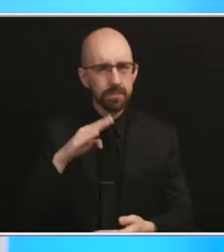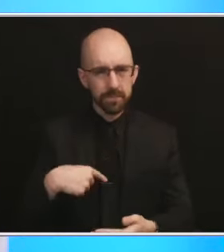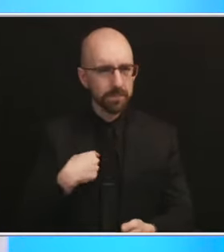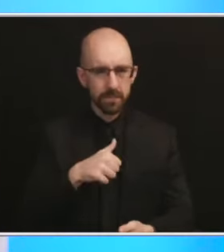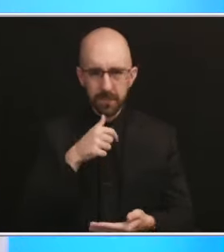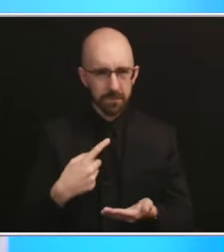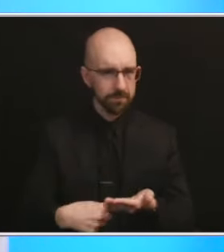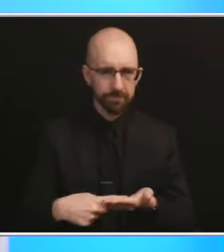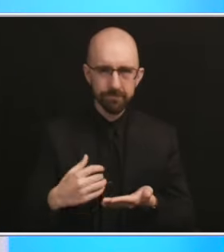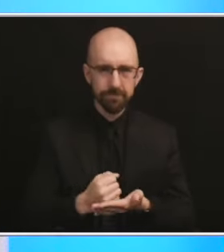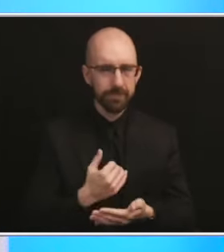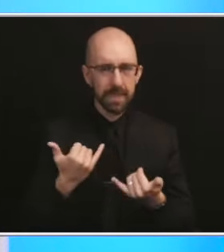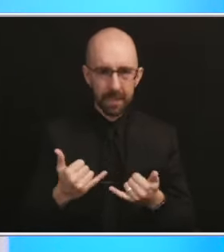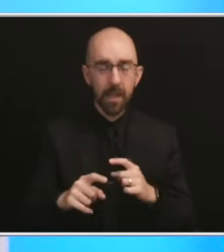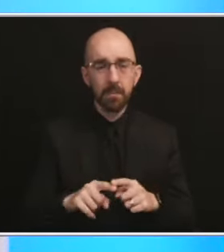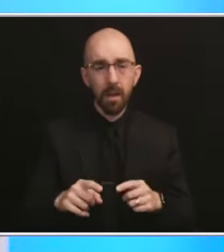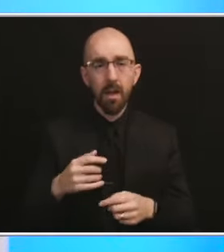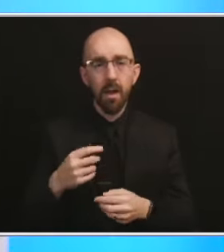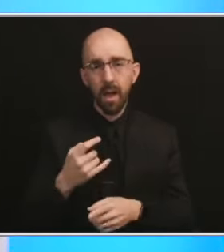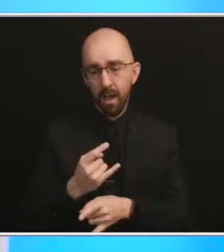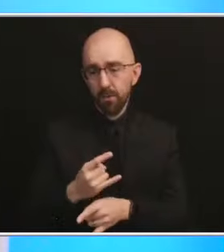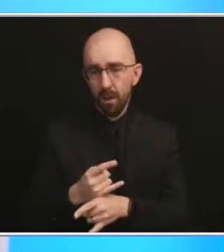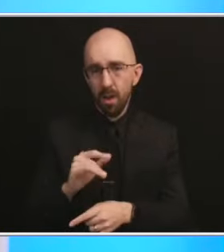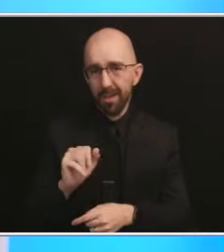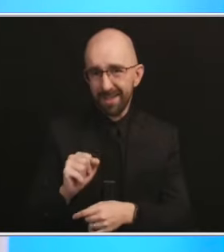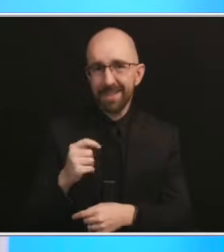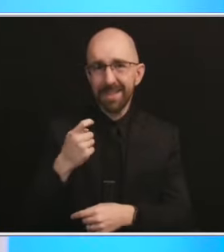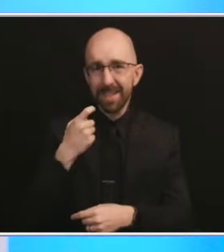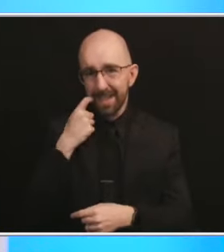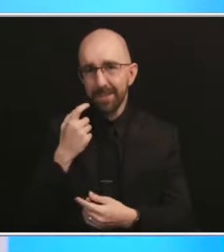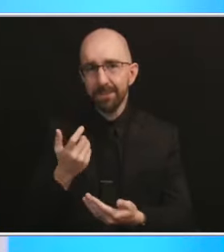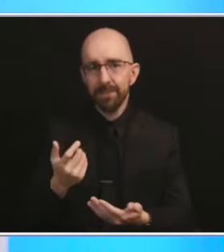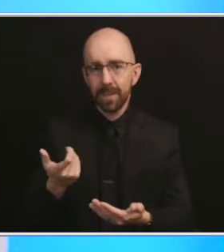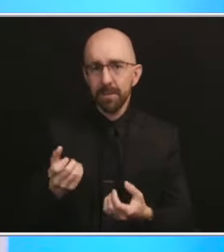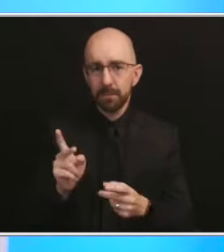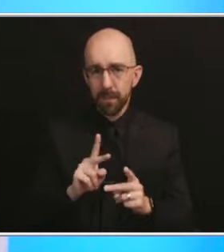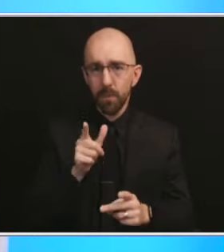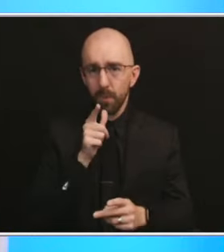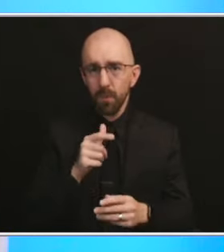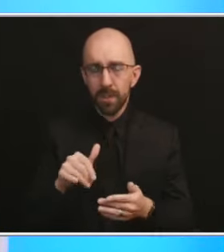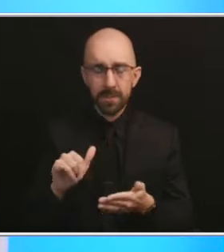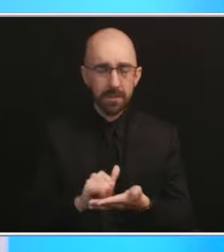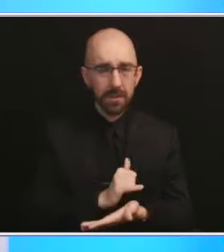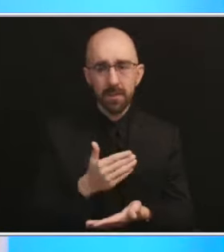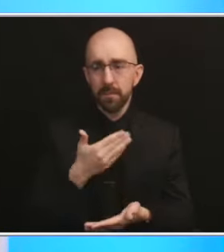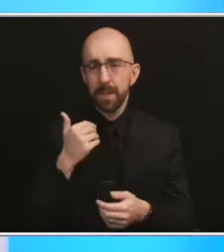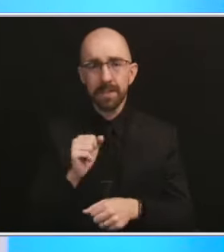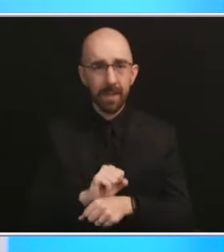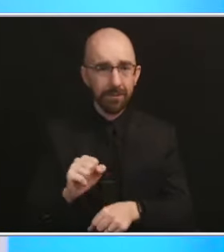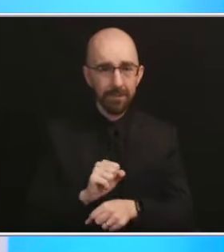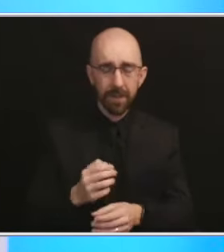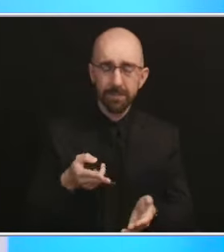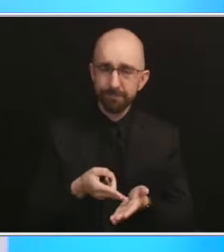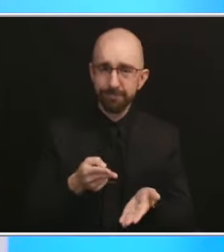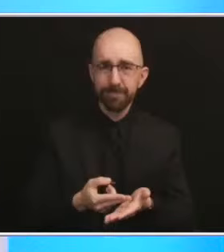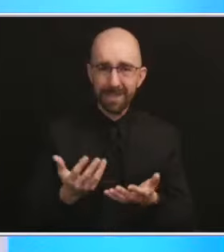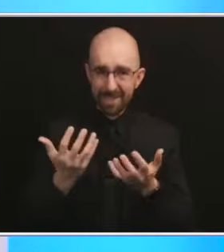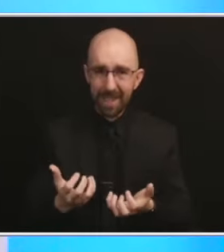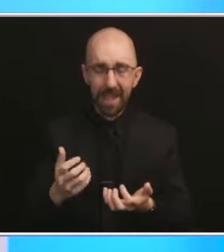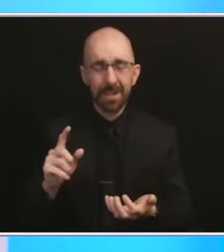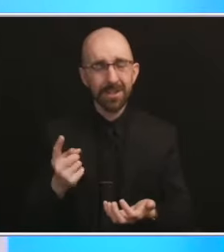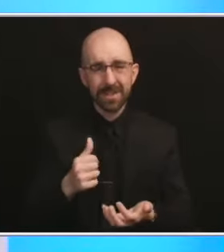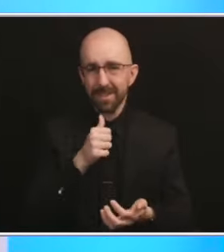but alcohol is an addictive substance, and there are people who, in spite of their best efforts and sincere desire, are just not able